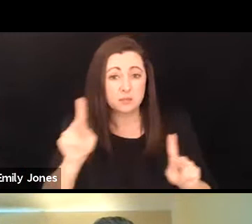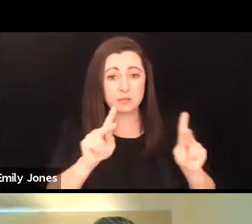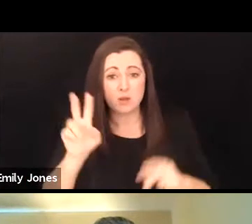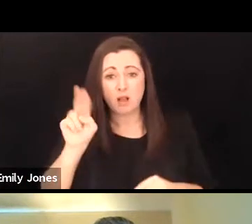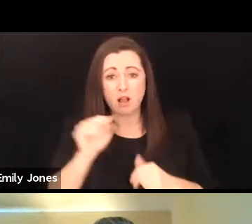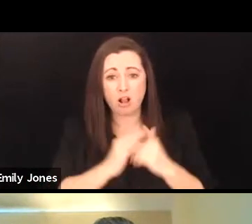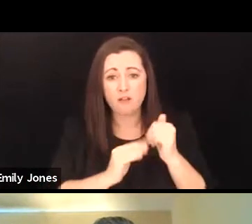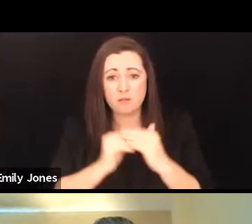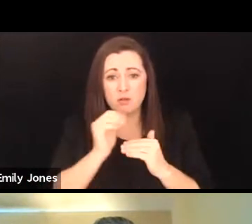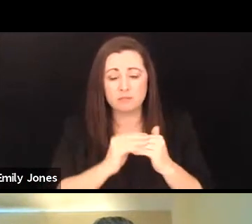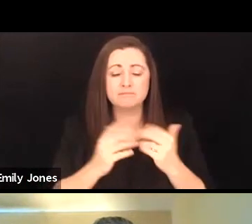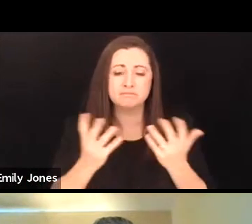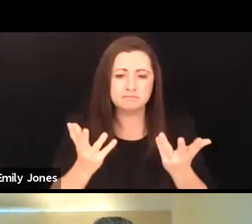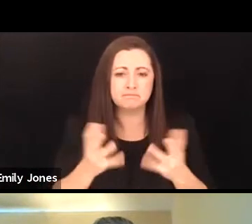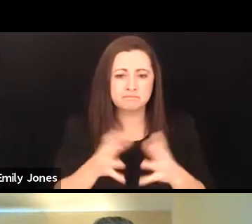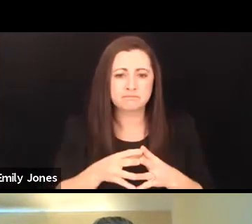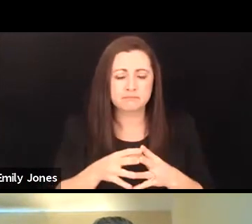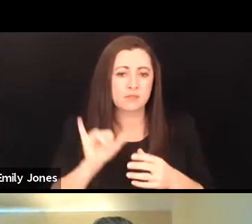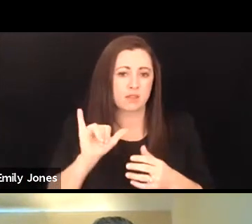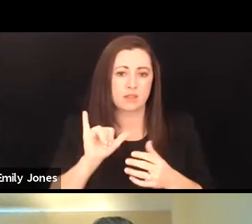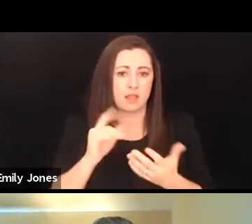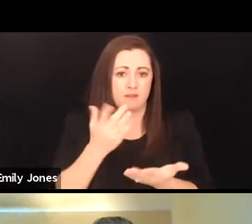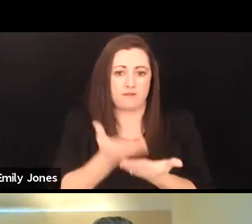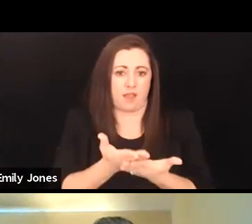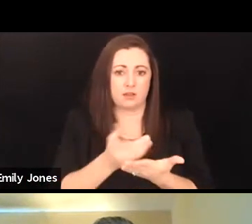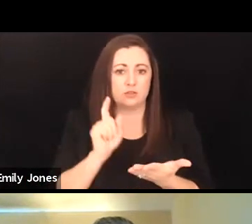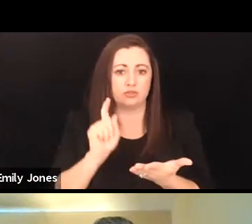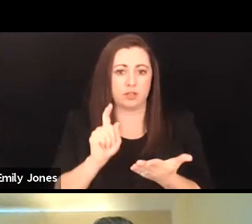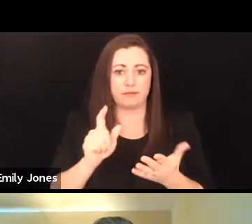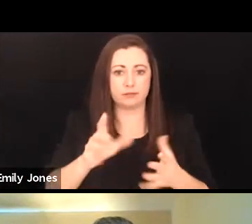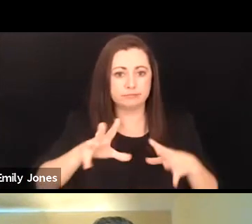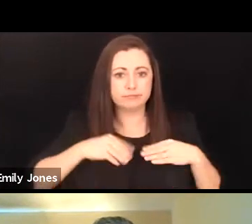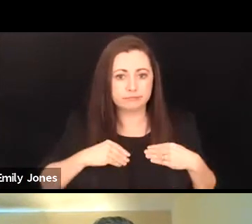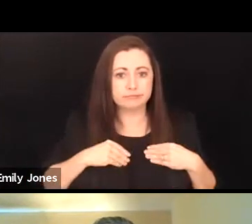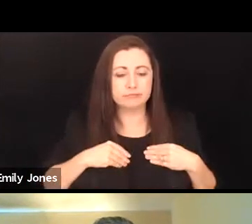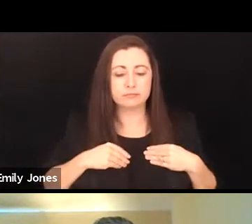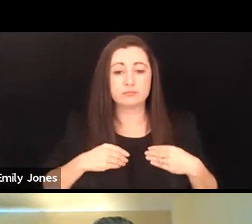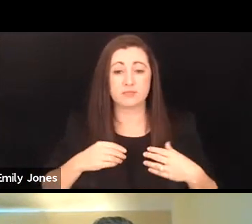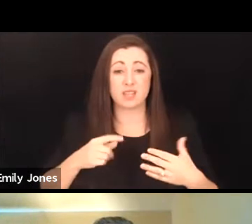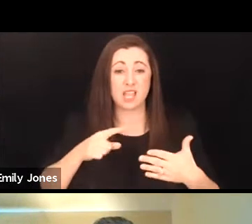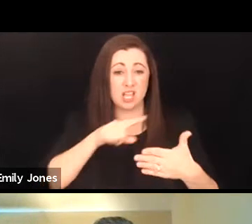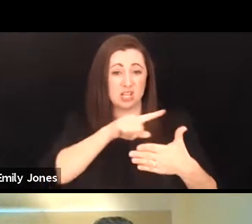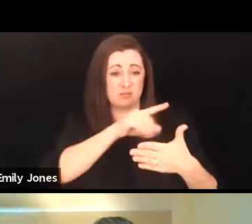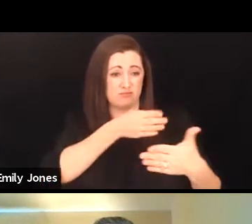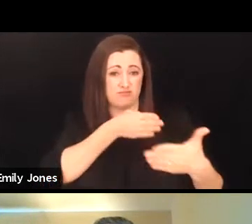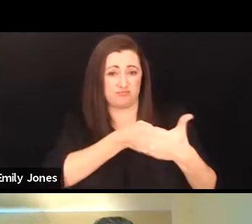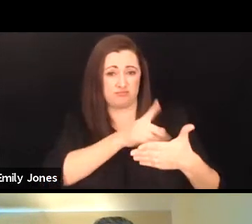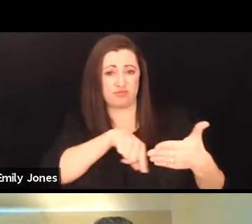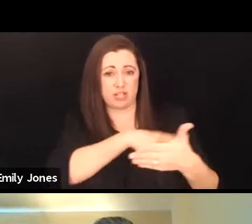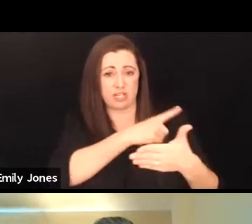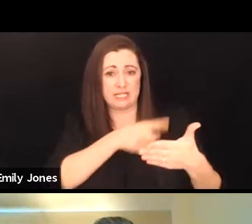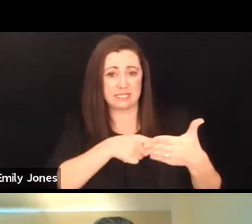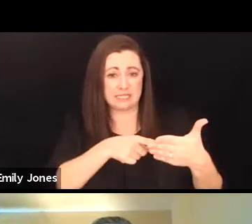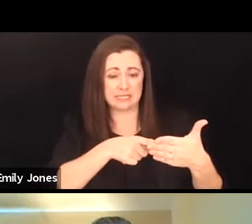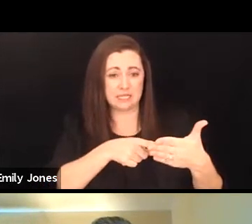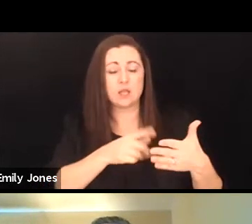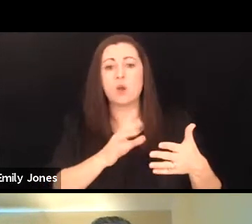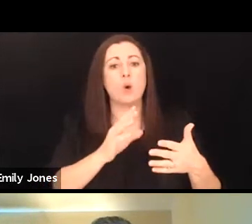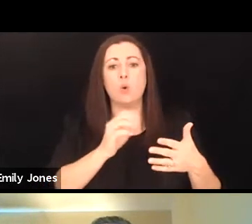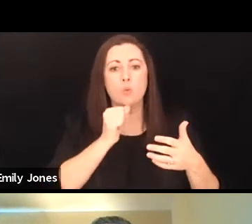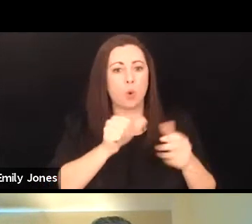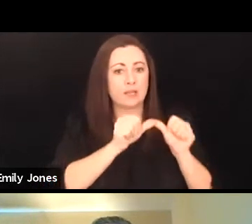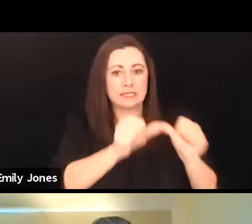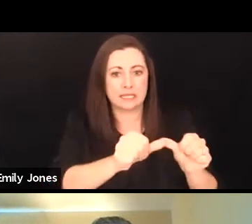just something that we're going to have to live with. You know, prejudice rarely survives experience, as the saying